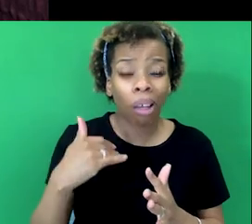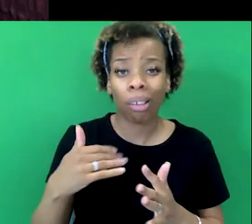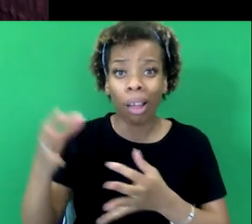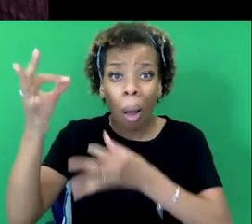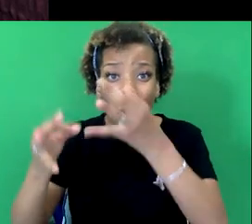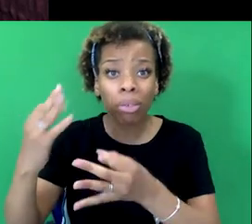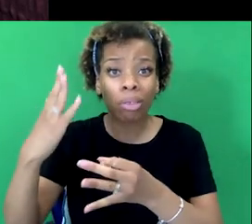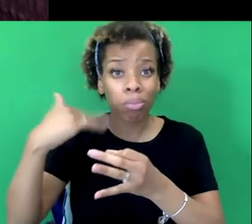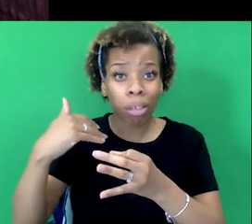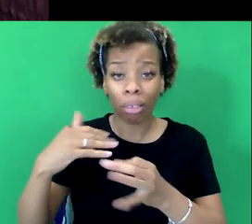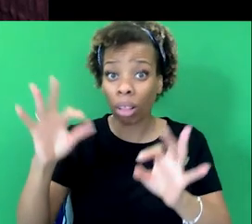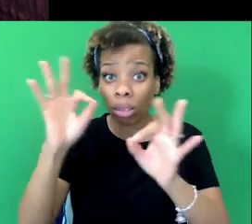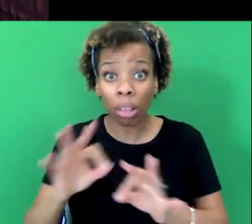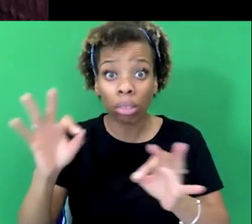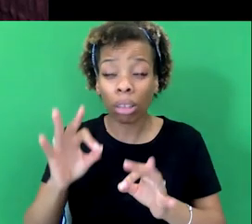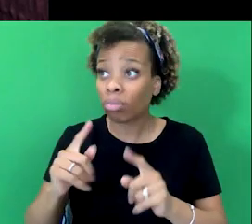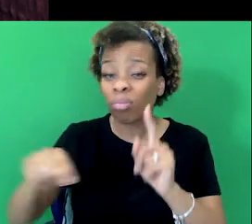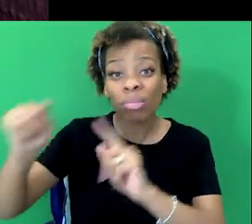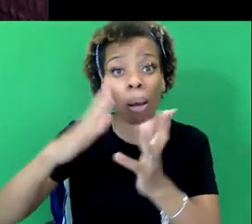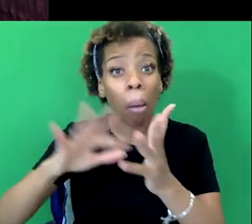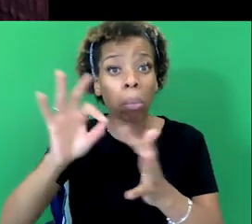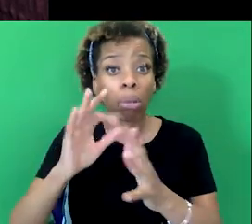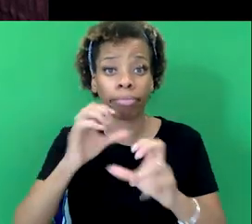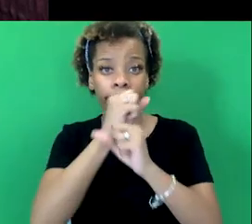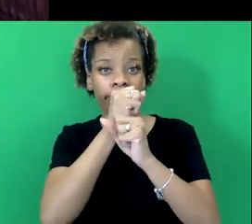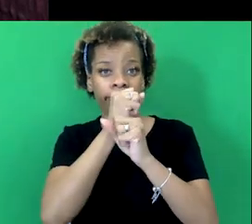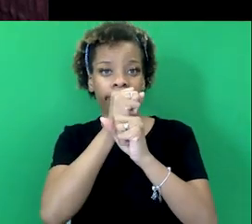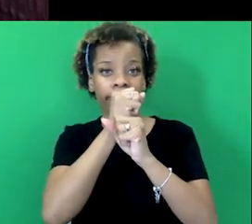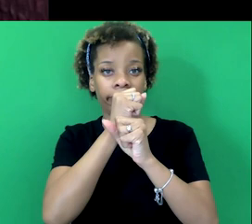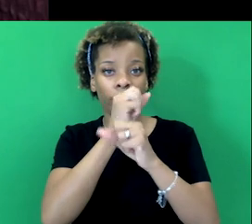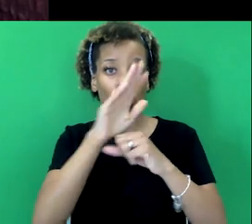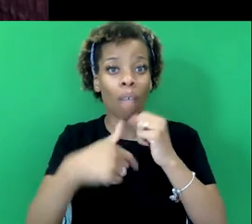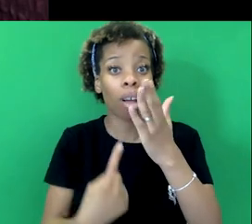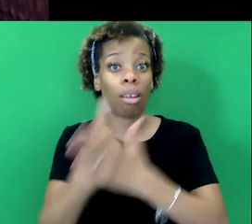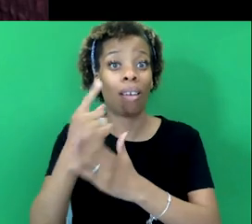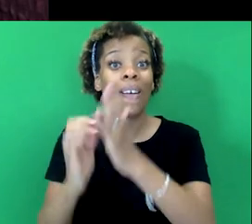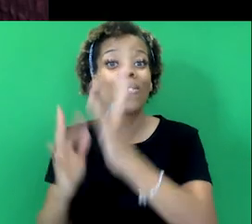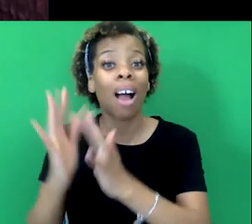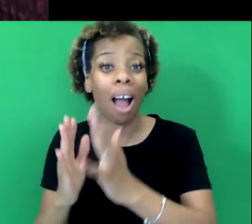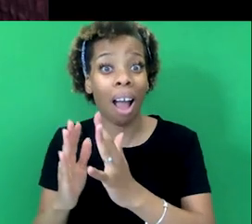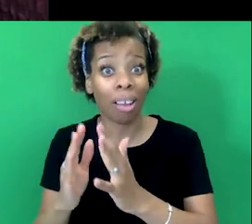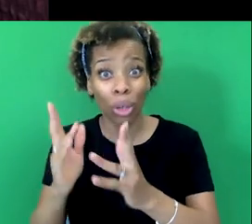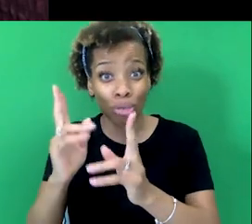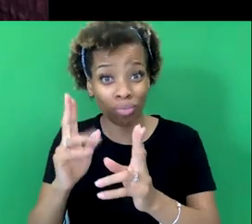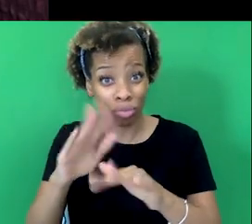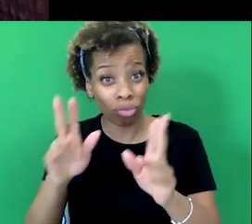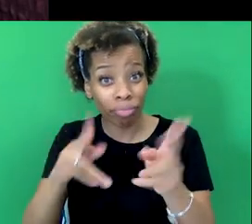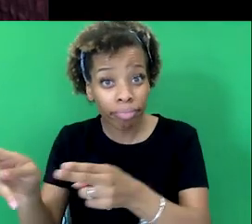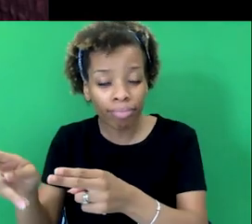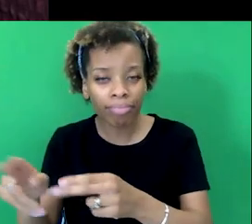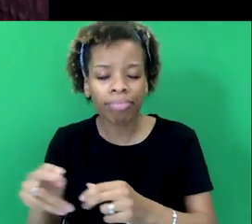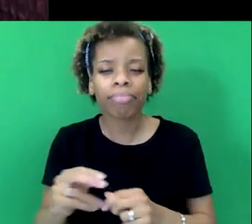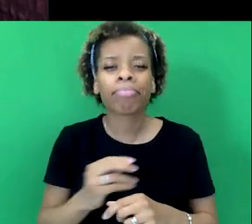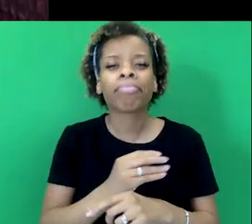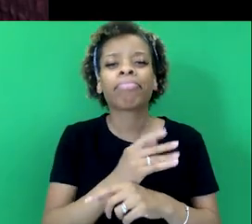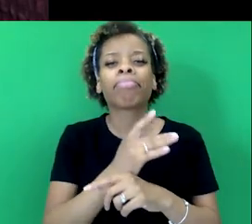about the children who died in that fire. Several months later, we then had the Brixton riots, which